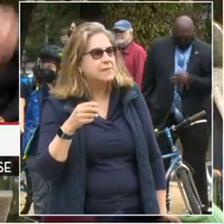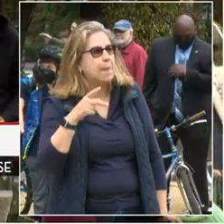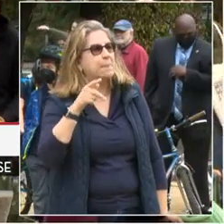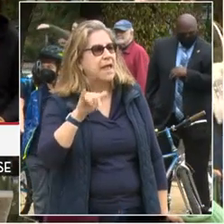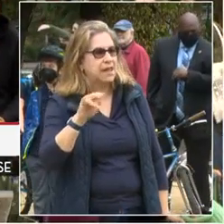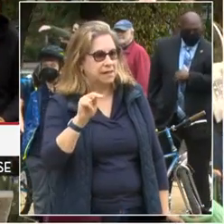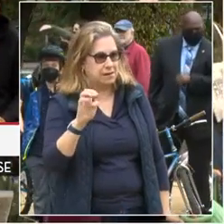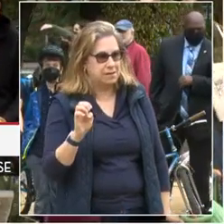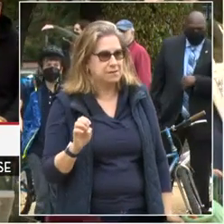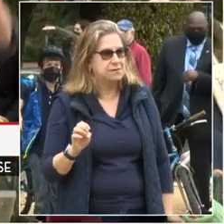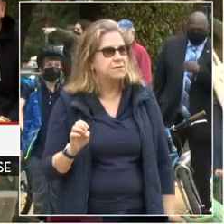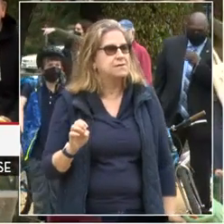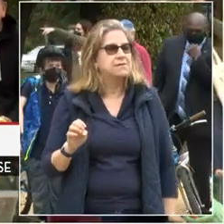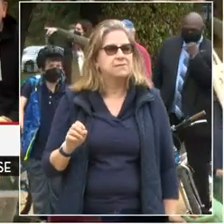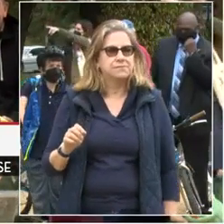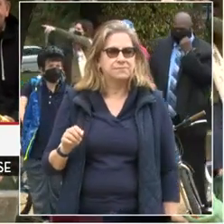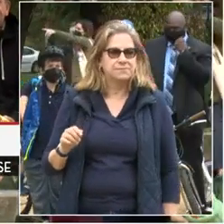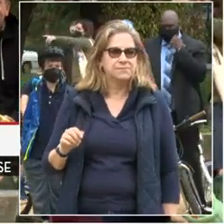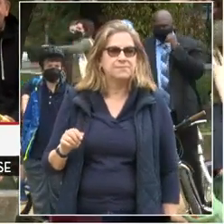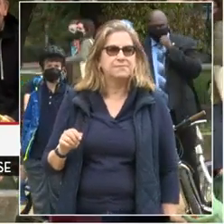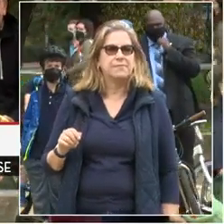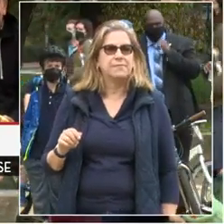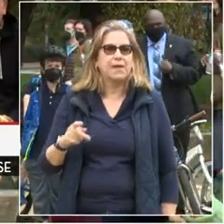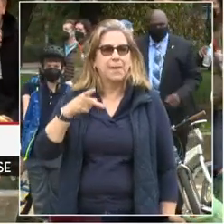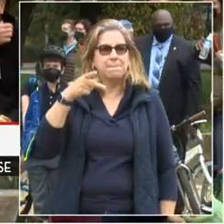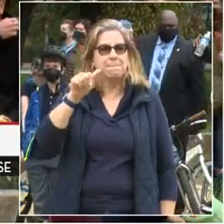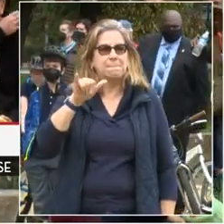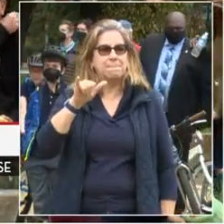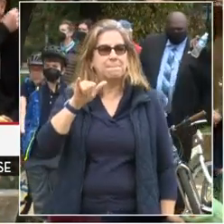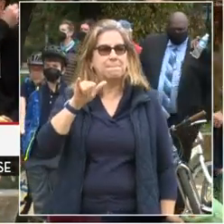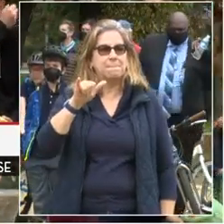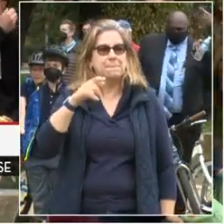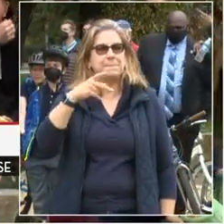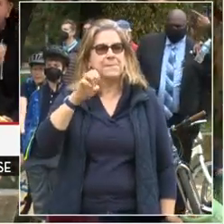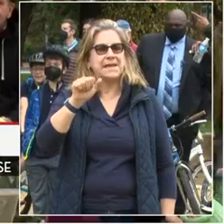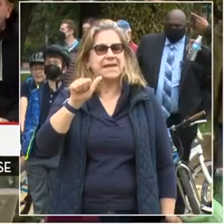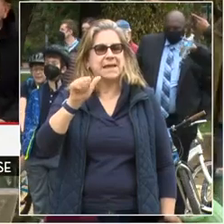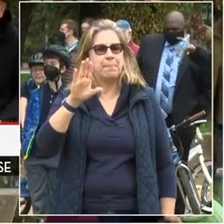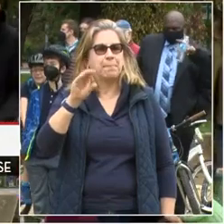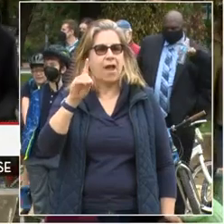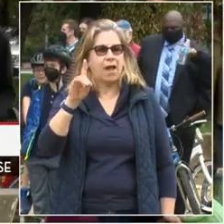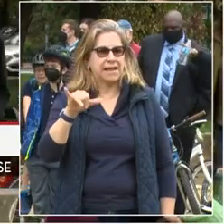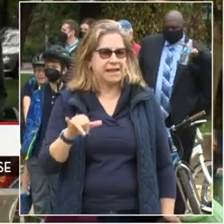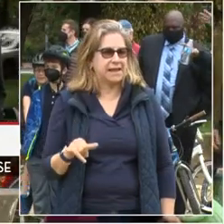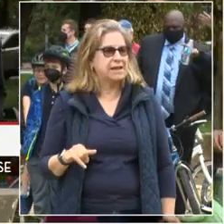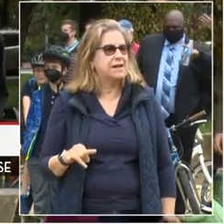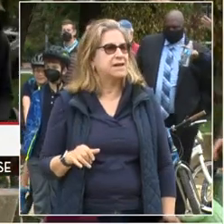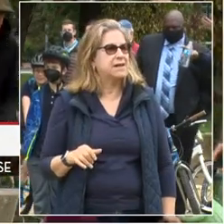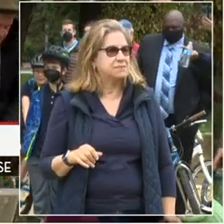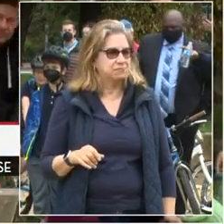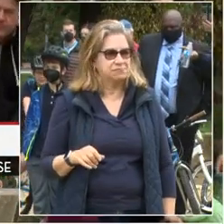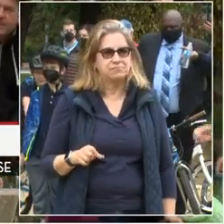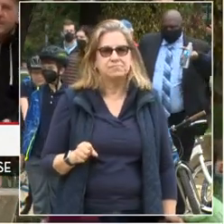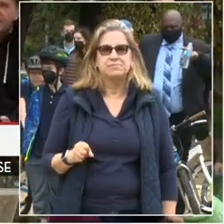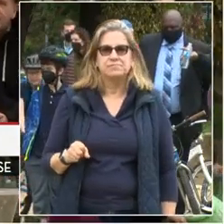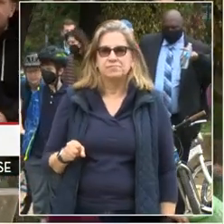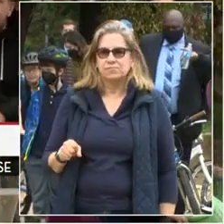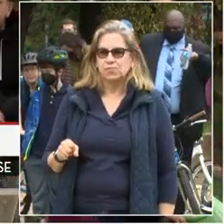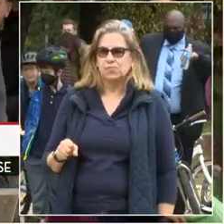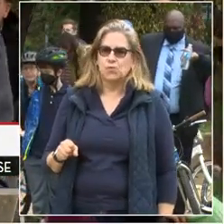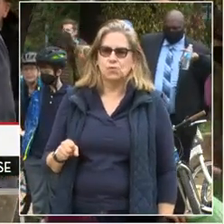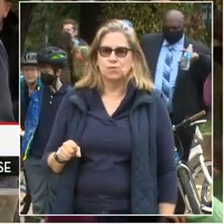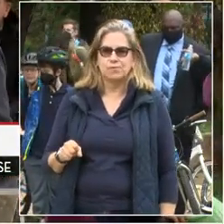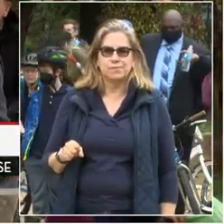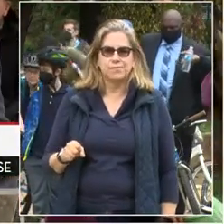Oh, they're look at way over there. All right, Peabody. You hear Peabody? There we go. All right, well, we know we warmed up, so how